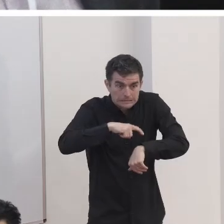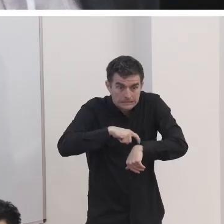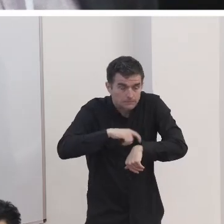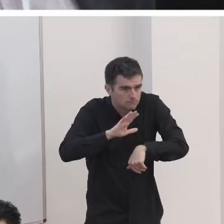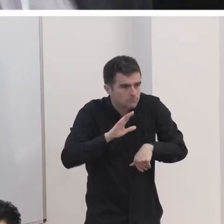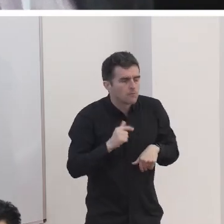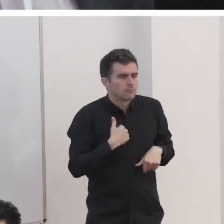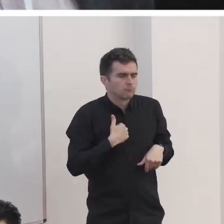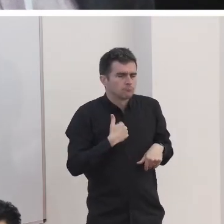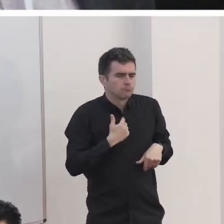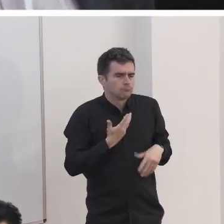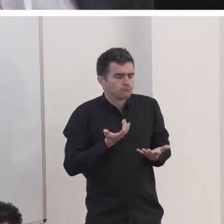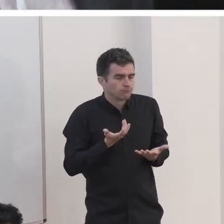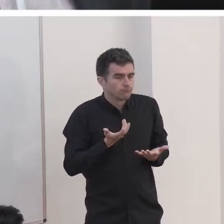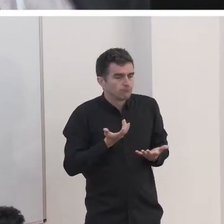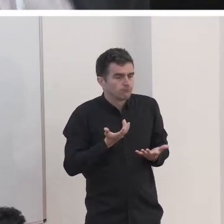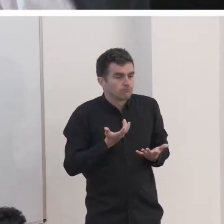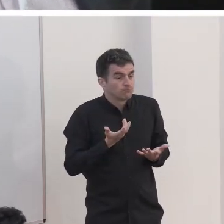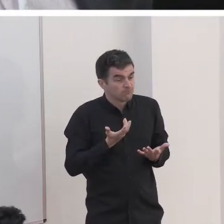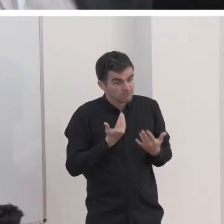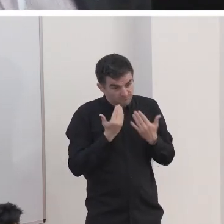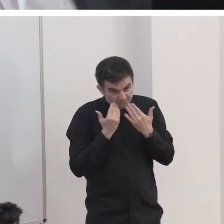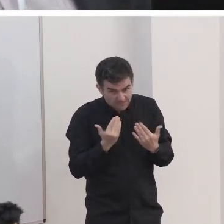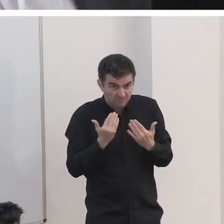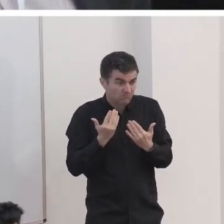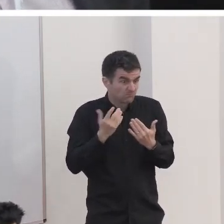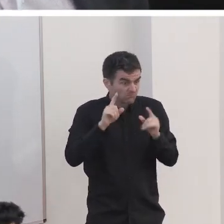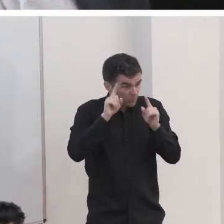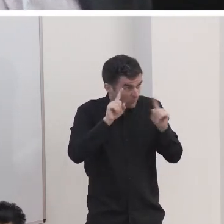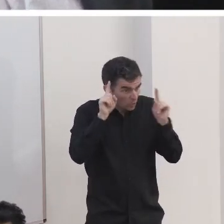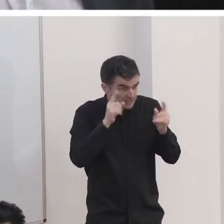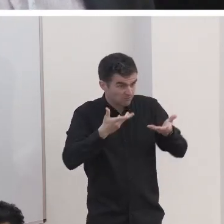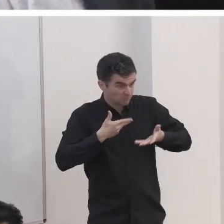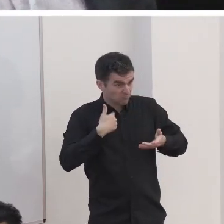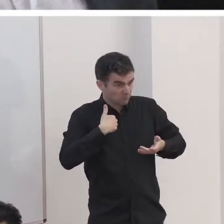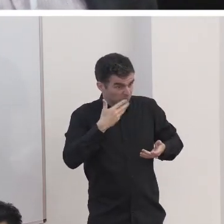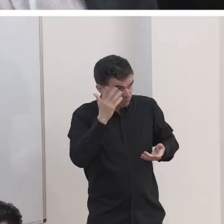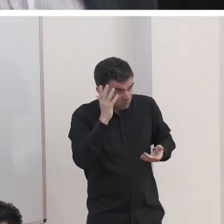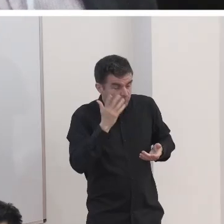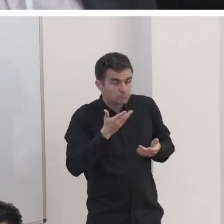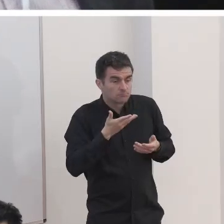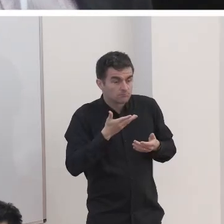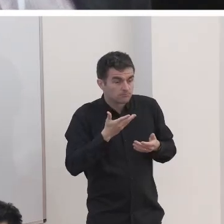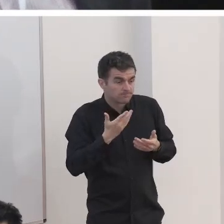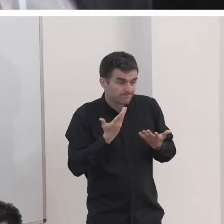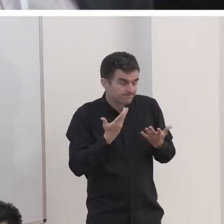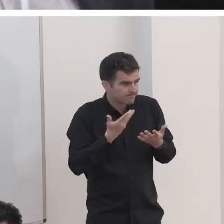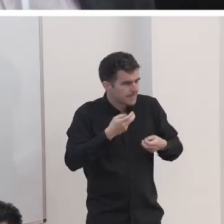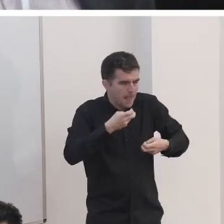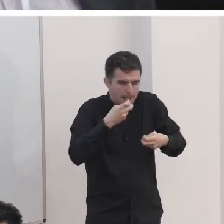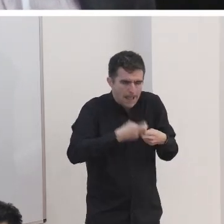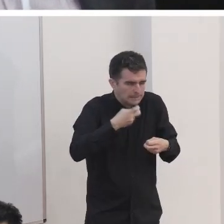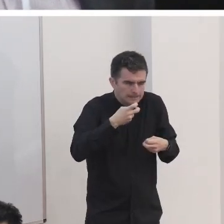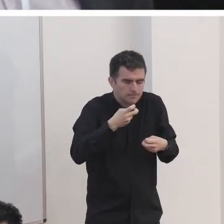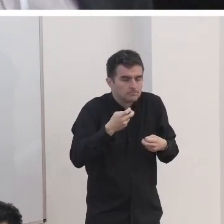that for us, this summit is like part of our work. We are here